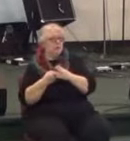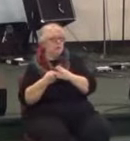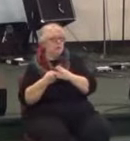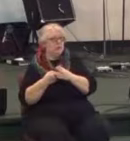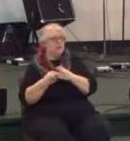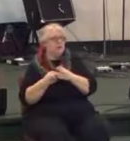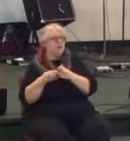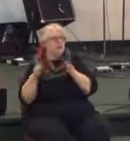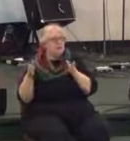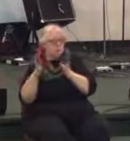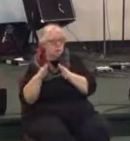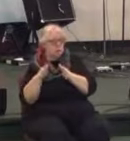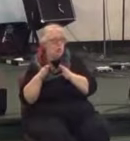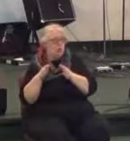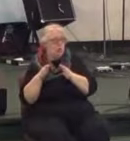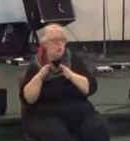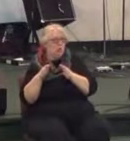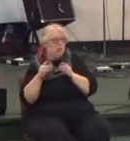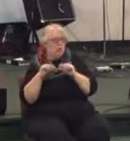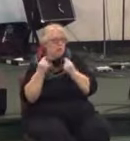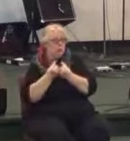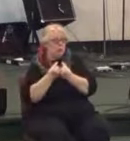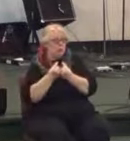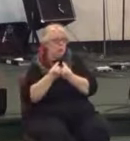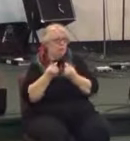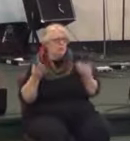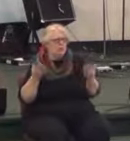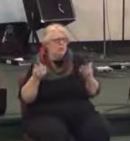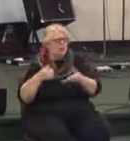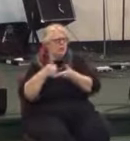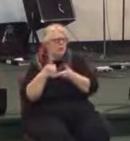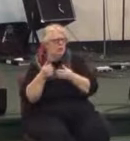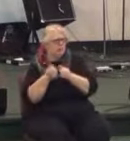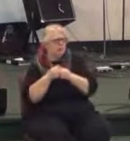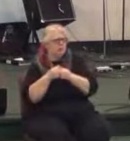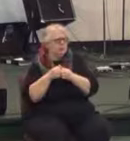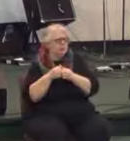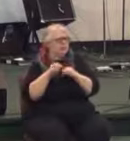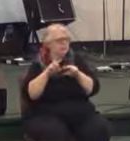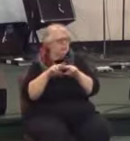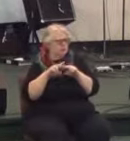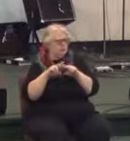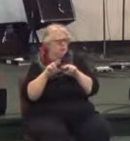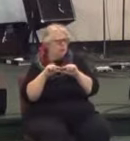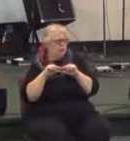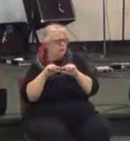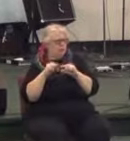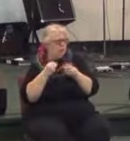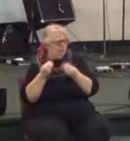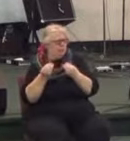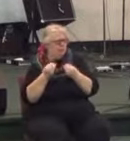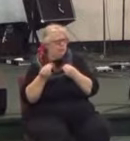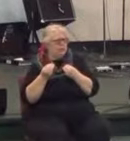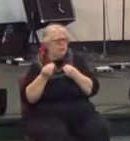small groups. And if you're wondering what you can bring in to help with that salt ministry, get a hold of Rachel Roos. And